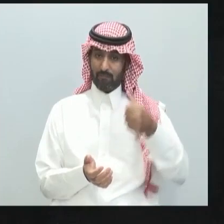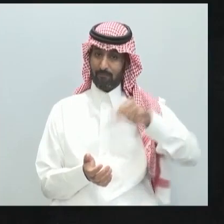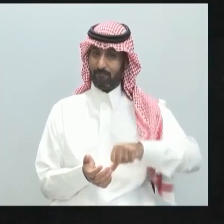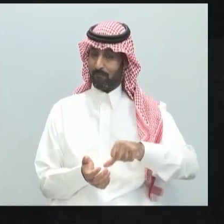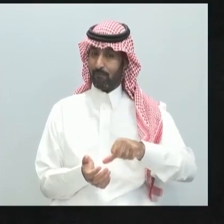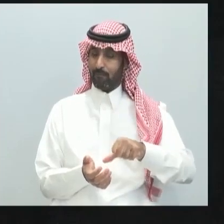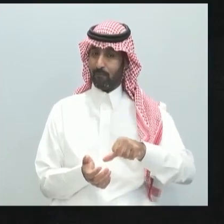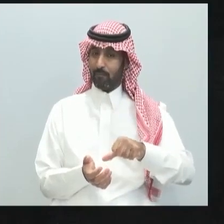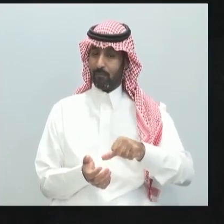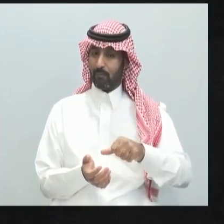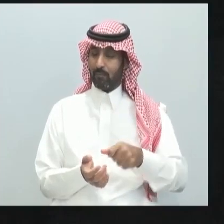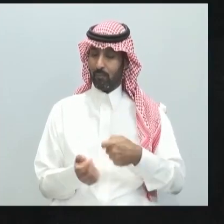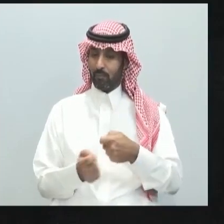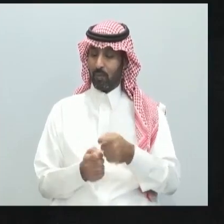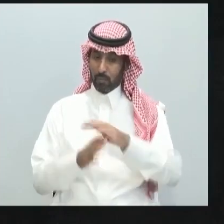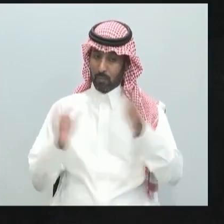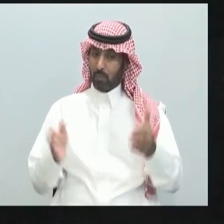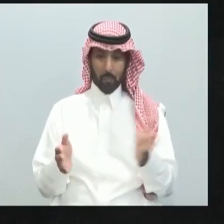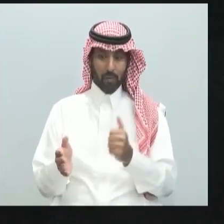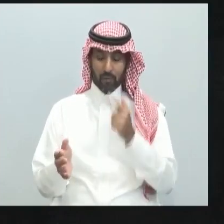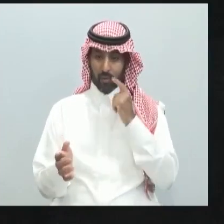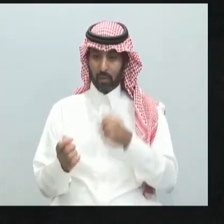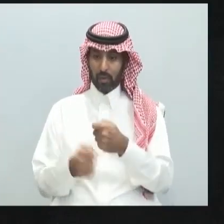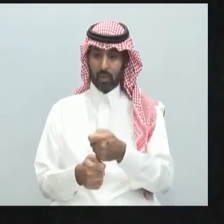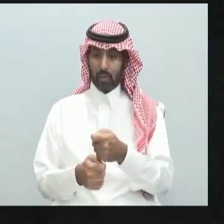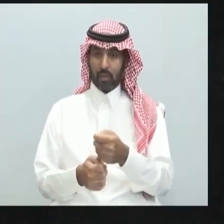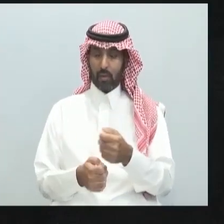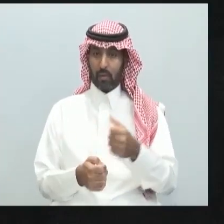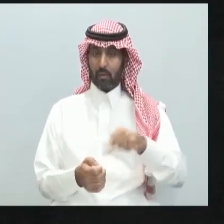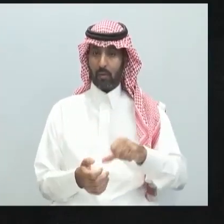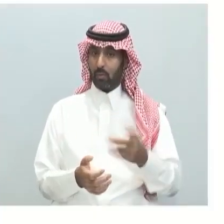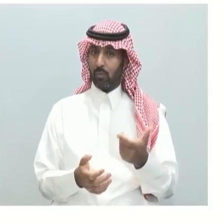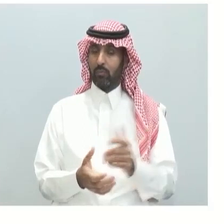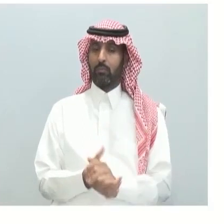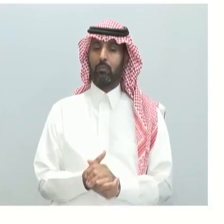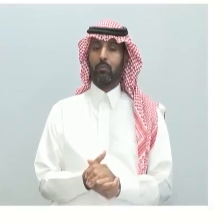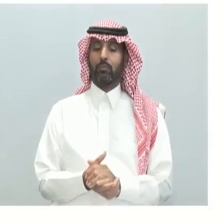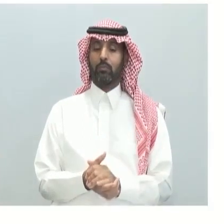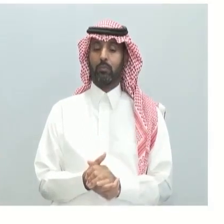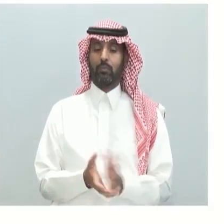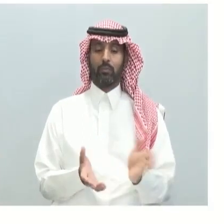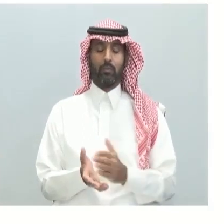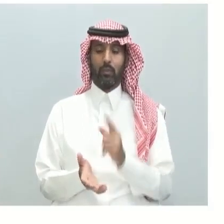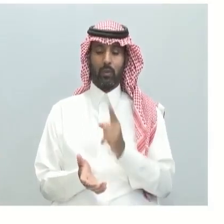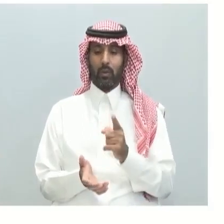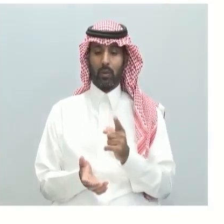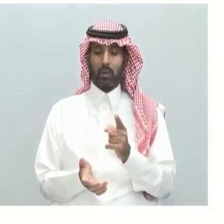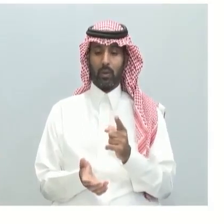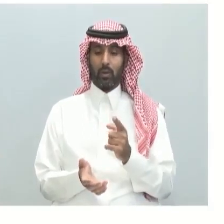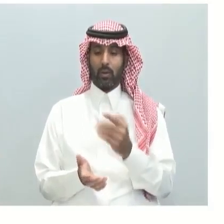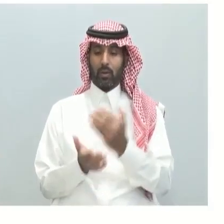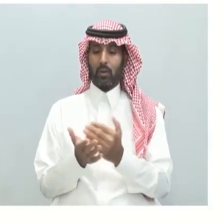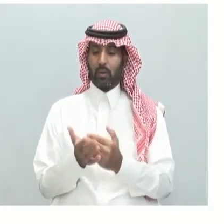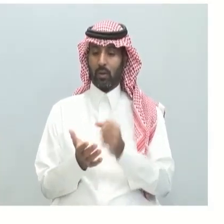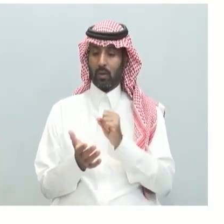from this action, let's say? Let's check the answer here together. Of course, they had to label and fill